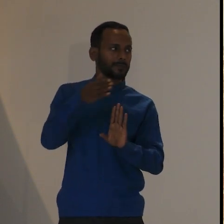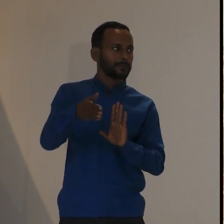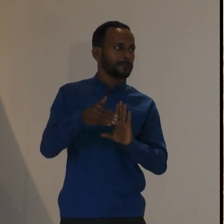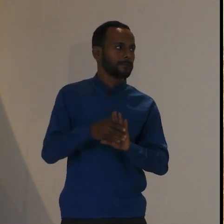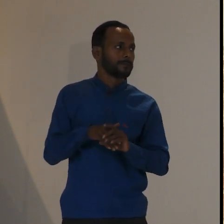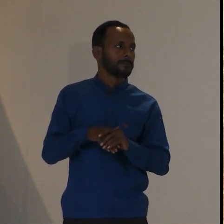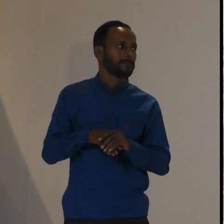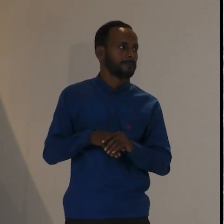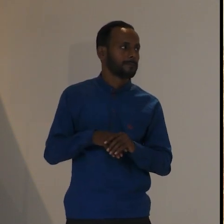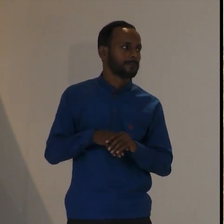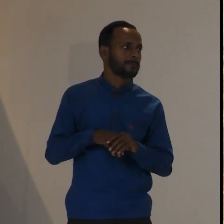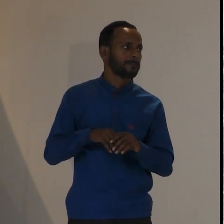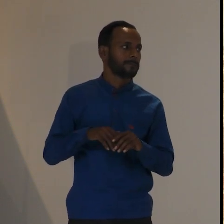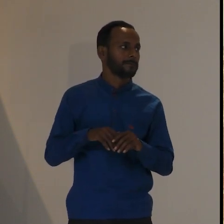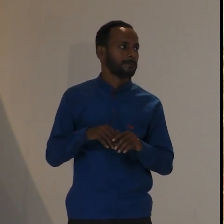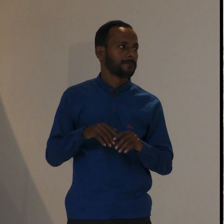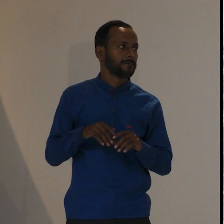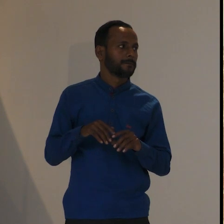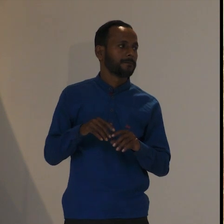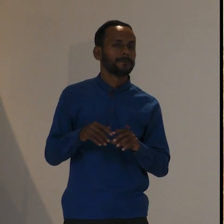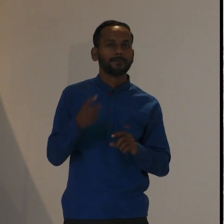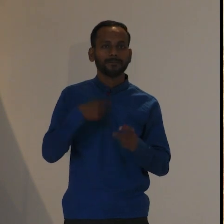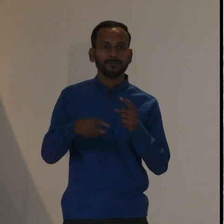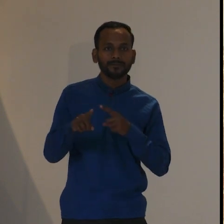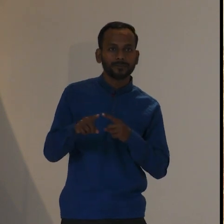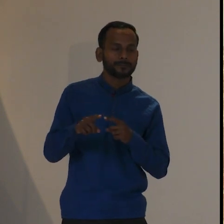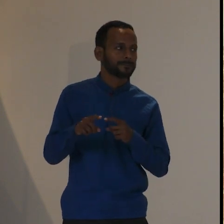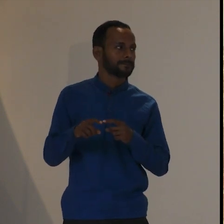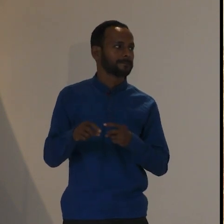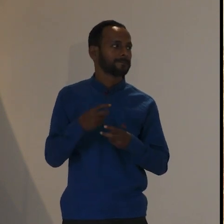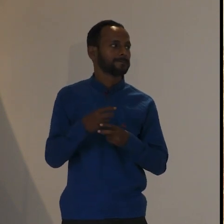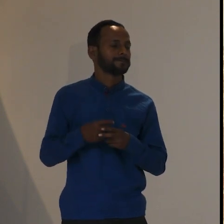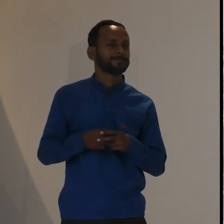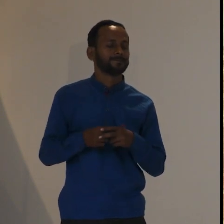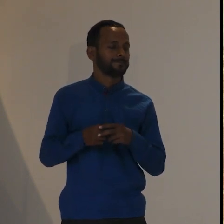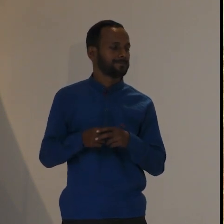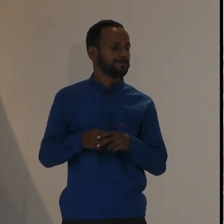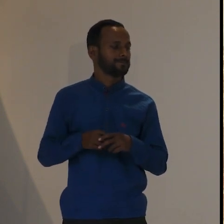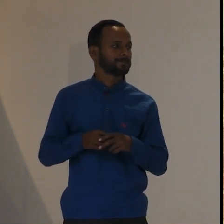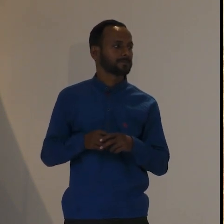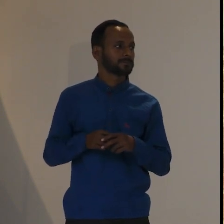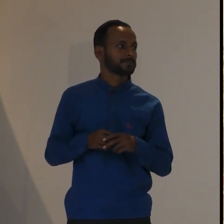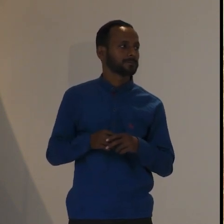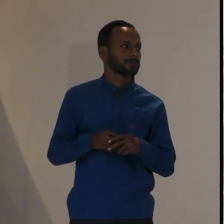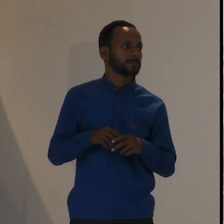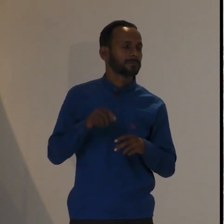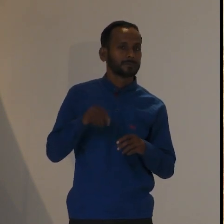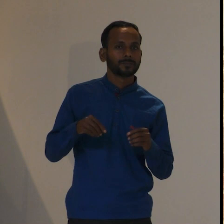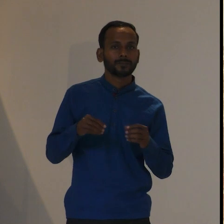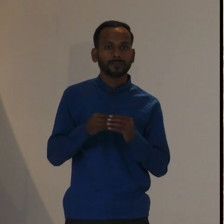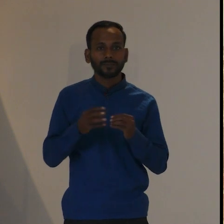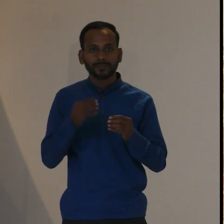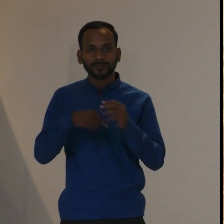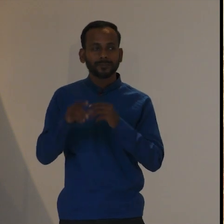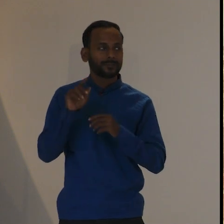doing extensive research through the state archives, we came across a Rose Govindarajalu. As a Bangalorean, it was